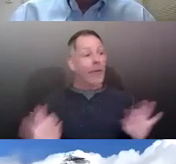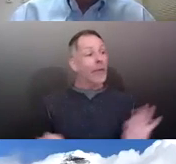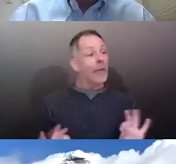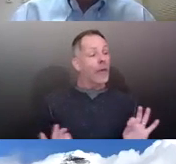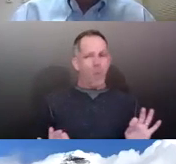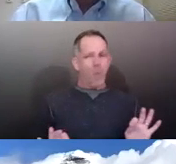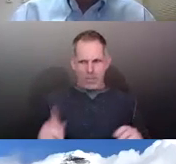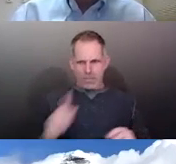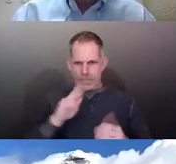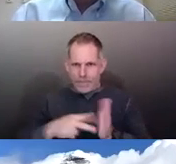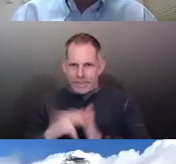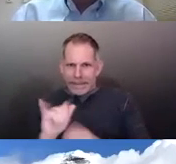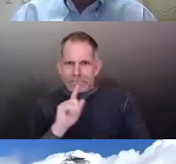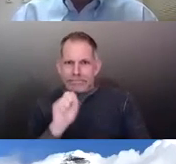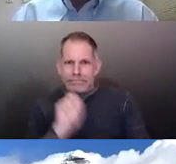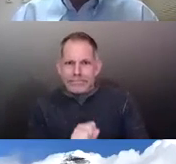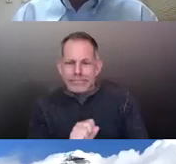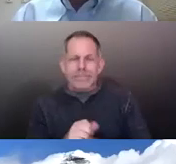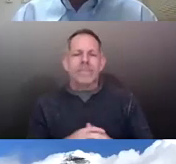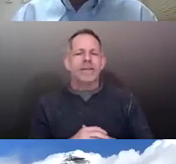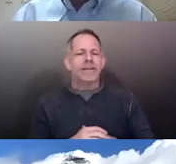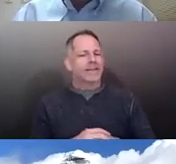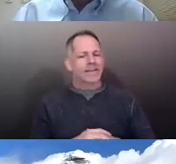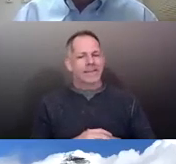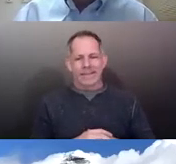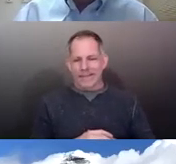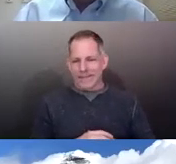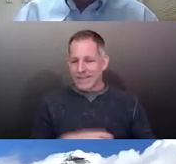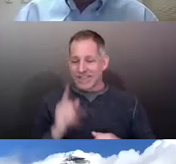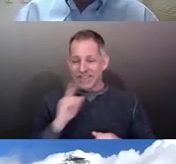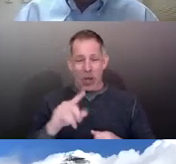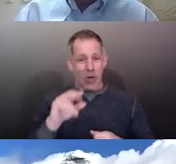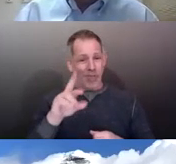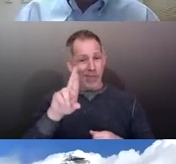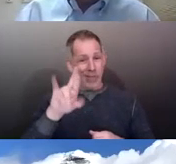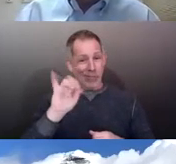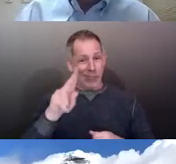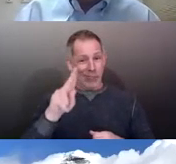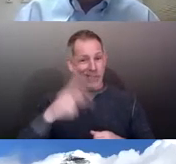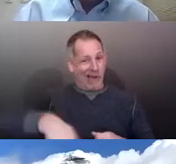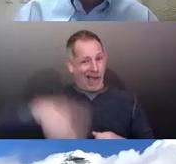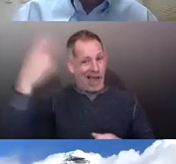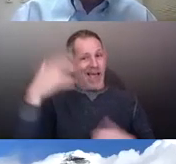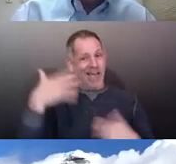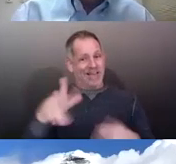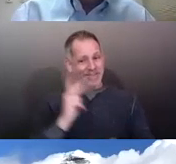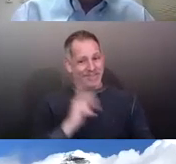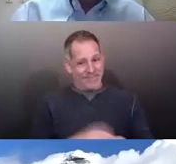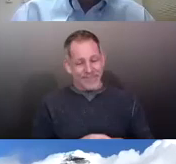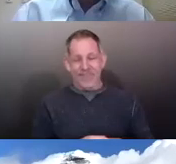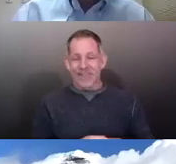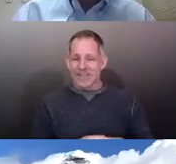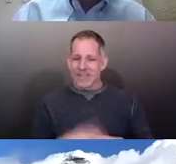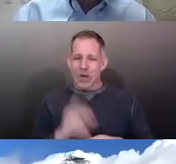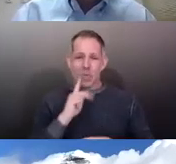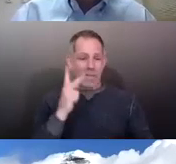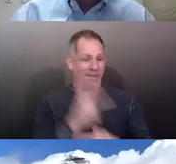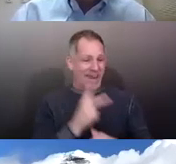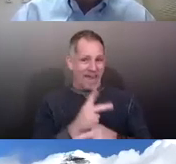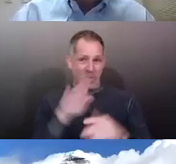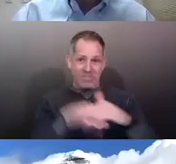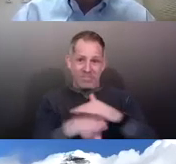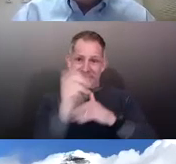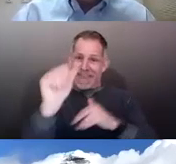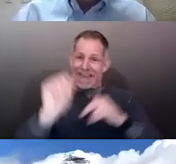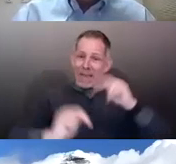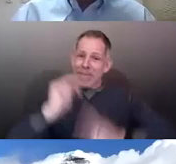family gatherings are still risky. Long-term care facilities, I'm sad to say we are seeing an uptick in cases there. I'll cover